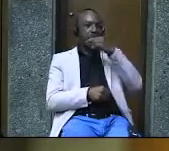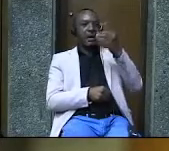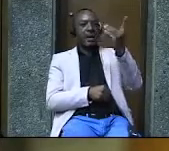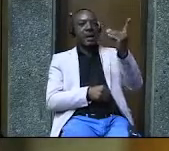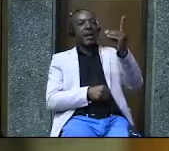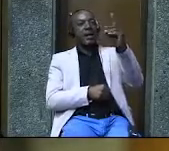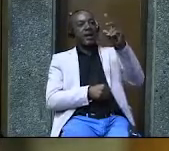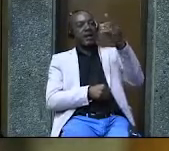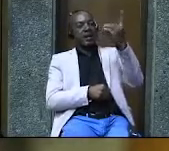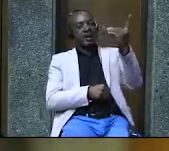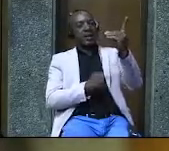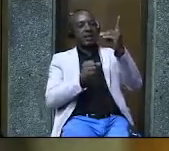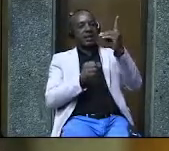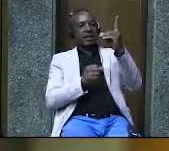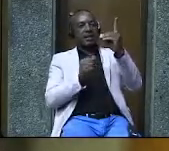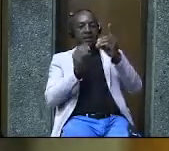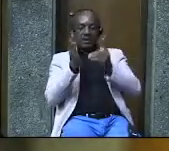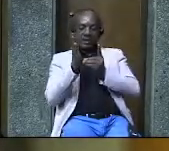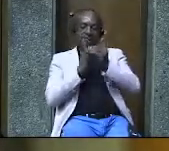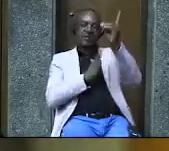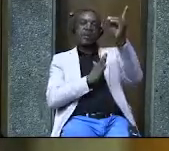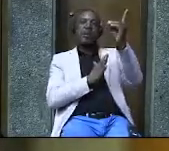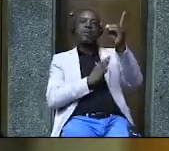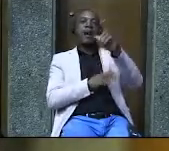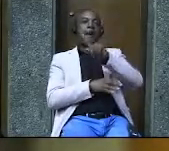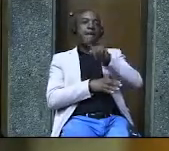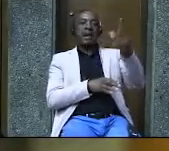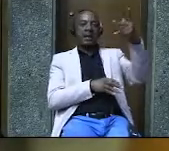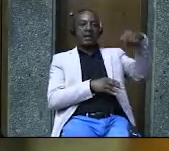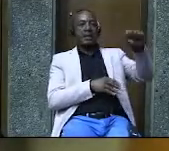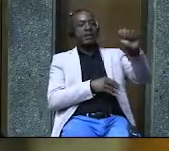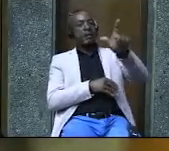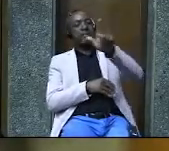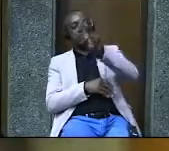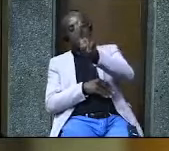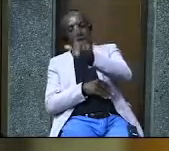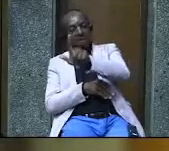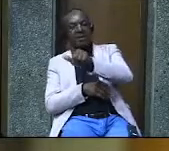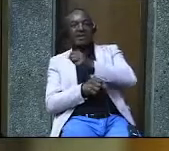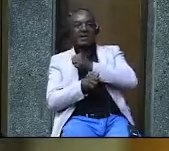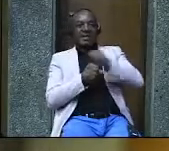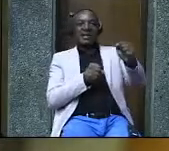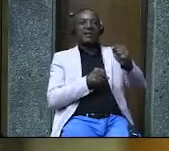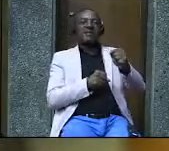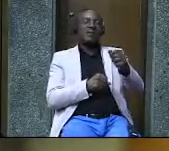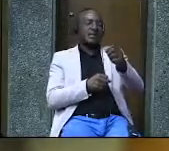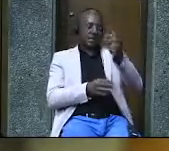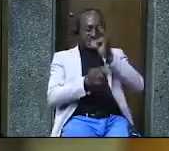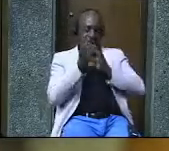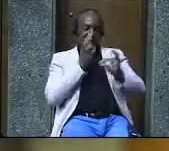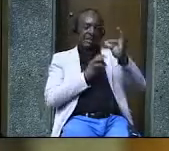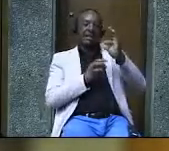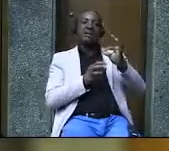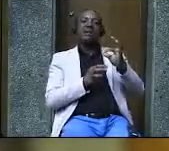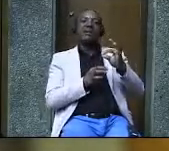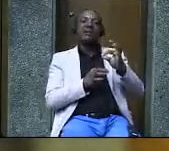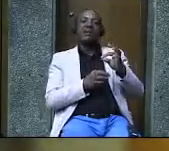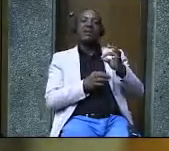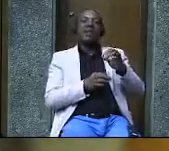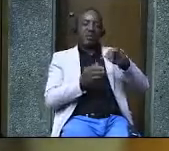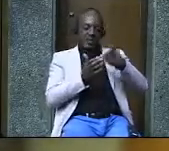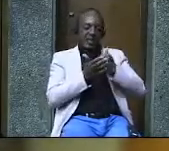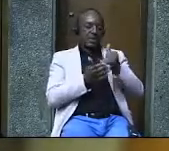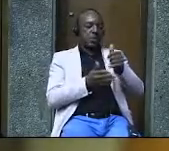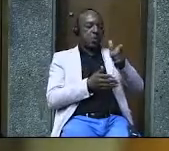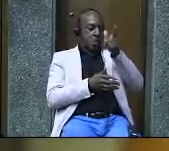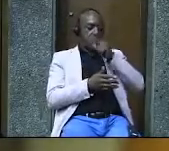hona mga pleke ka shekotse empa Paul Mashatile ha tlo a buile ntho ya hore pleke o ke a sa square we itse re dule ho yona bana